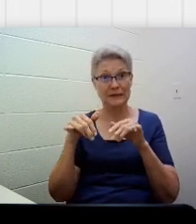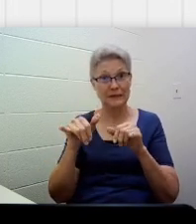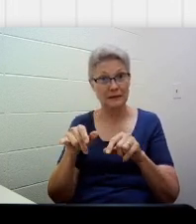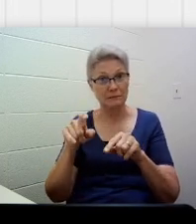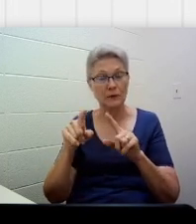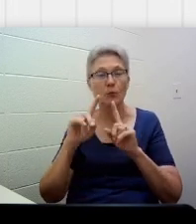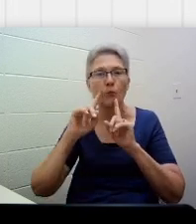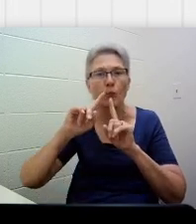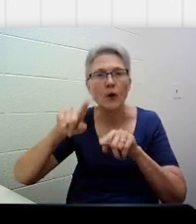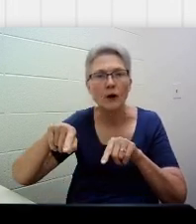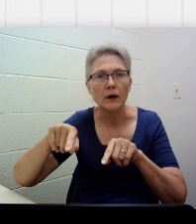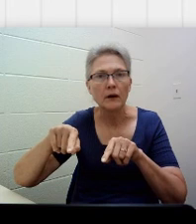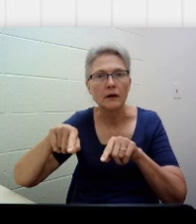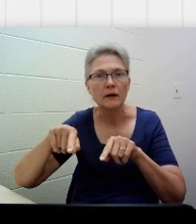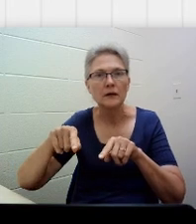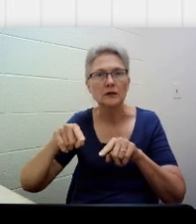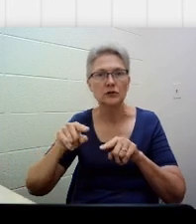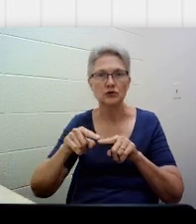reply.